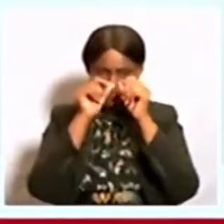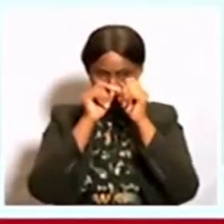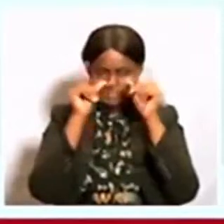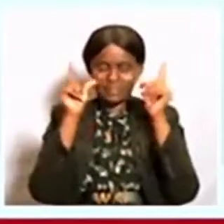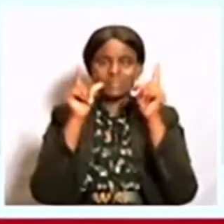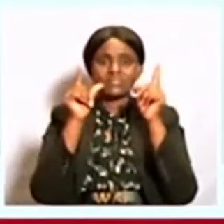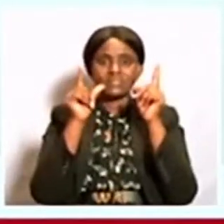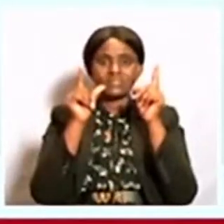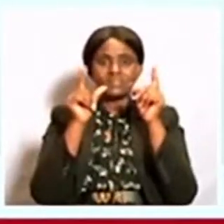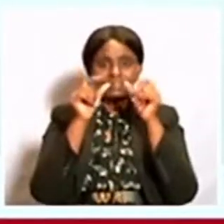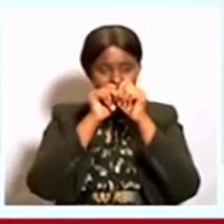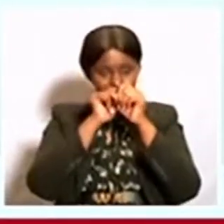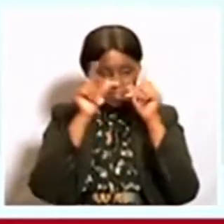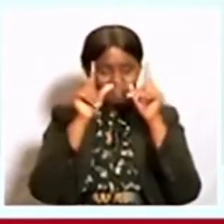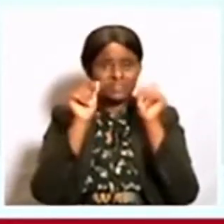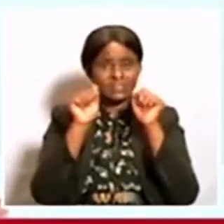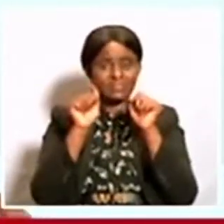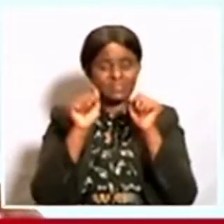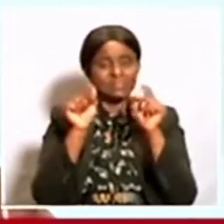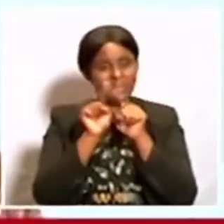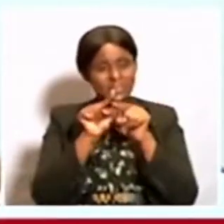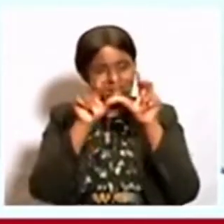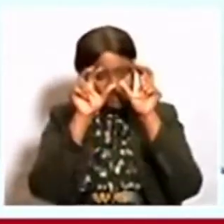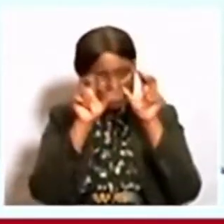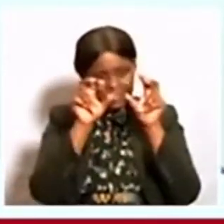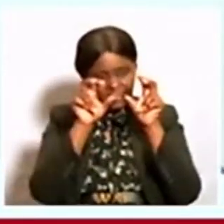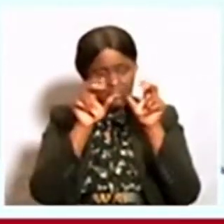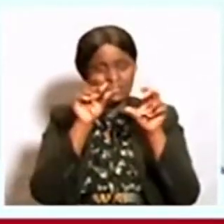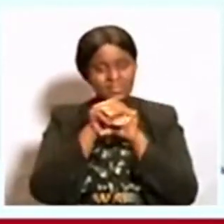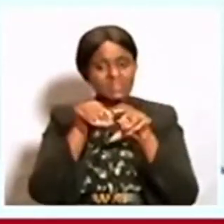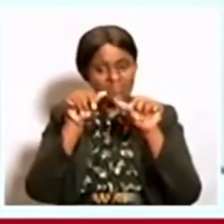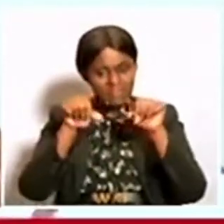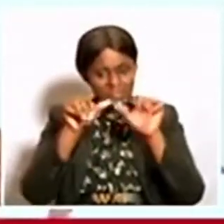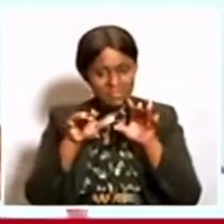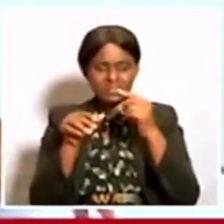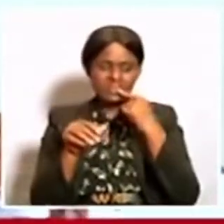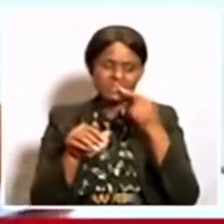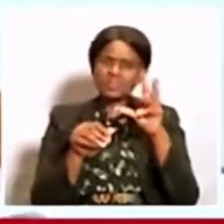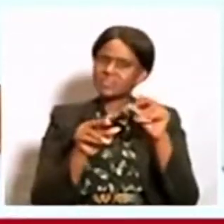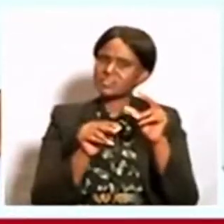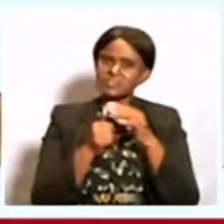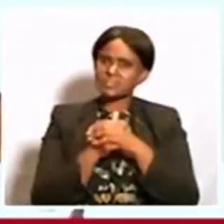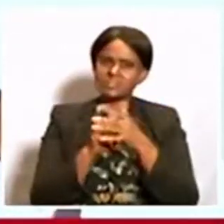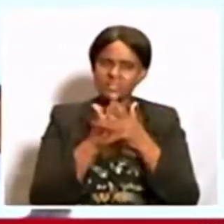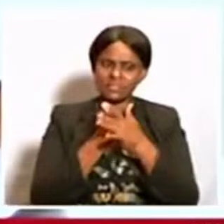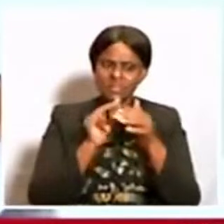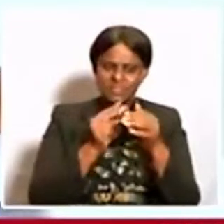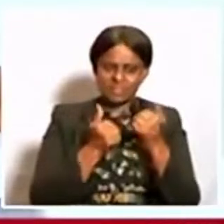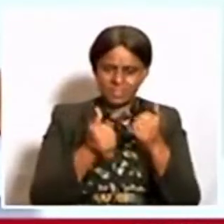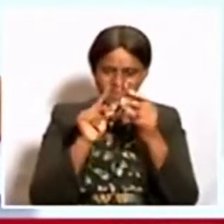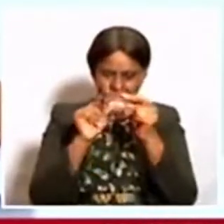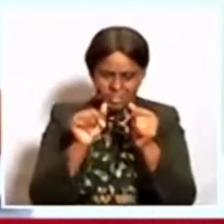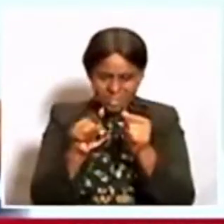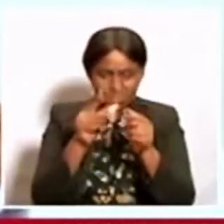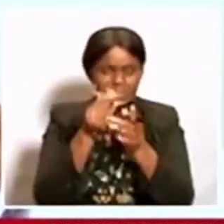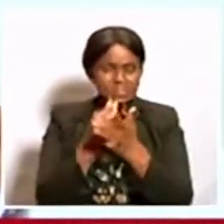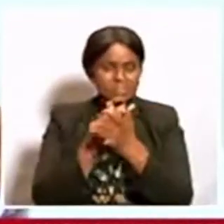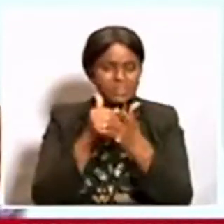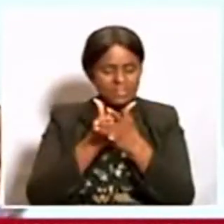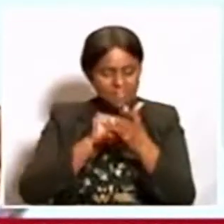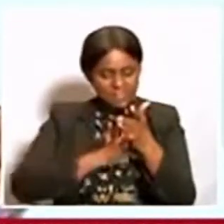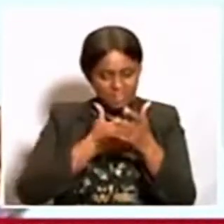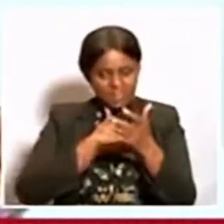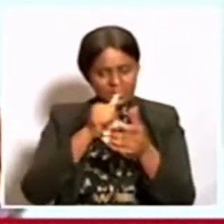It should raise eyebrows to the internal auditor. Say, no, how did we get to this? Do we